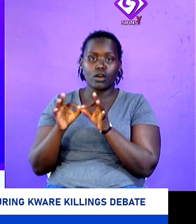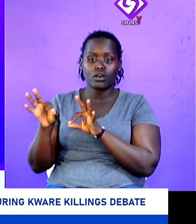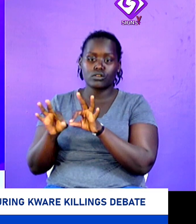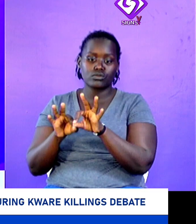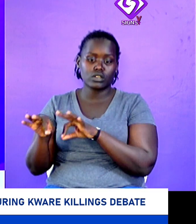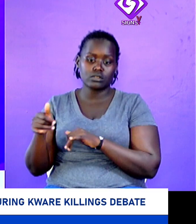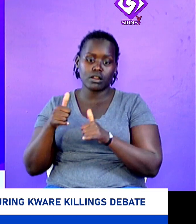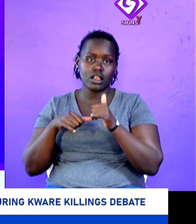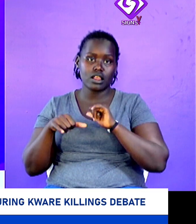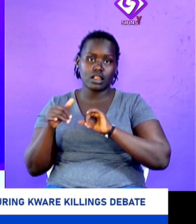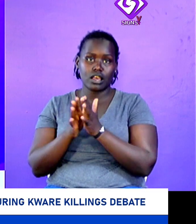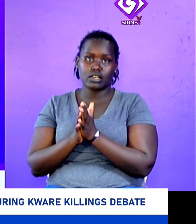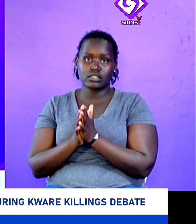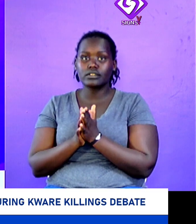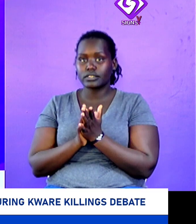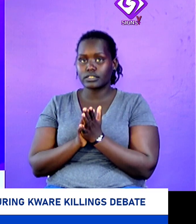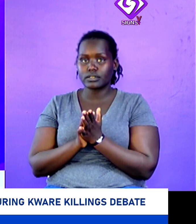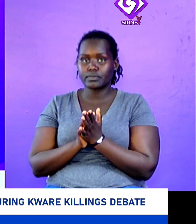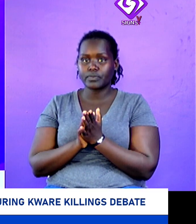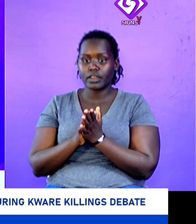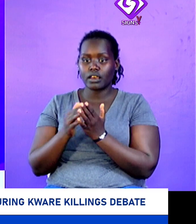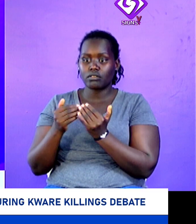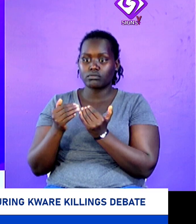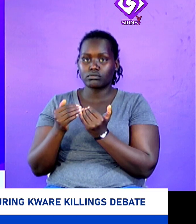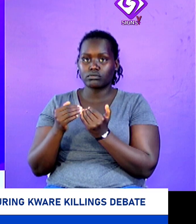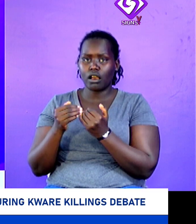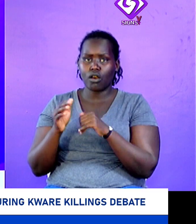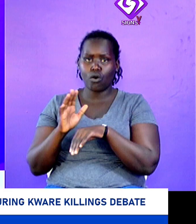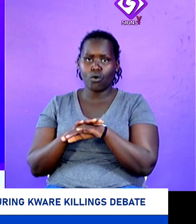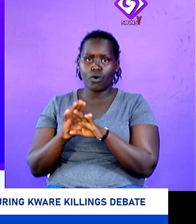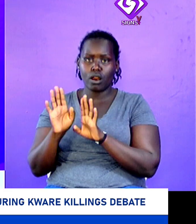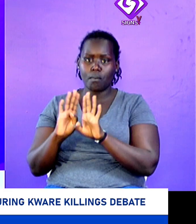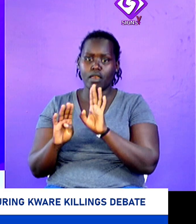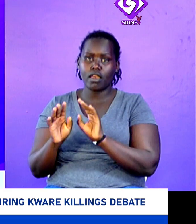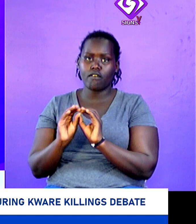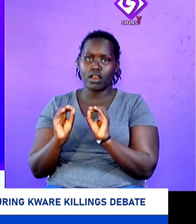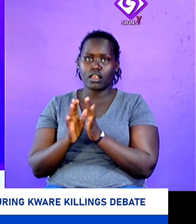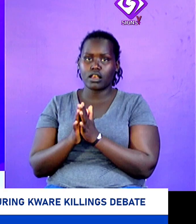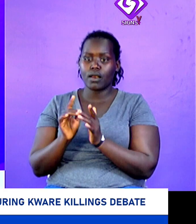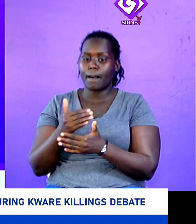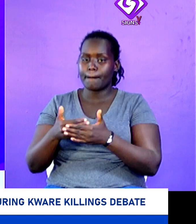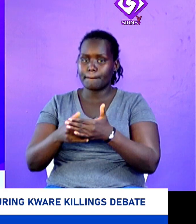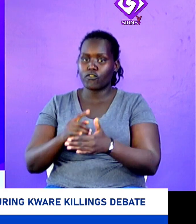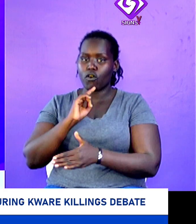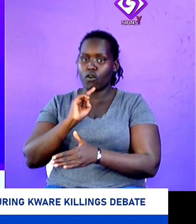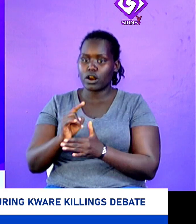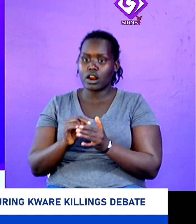the act as total discourtesy before ordering the suspension.